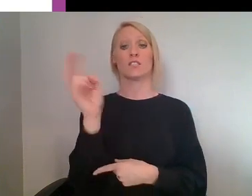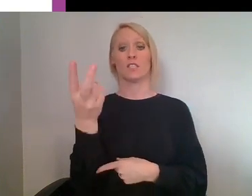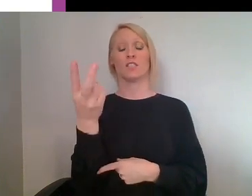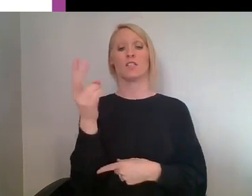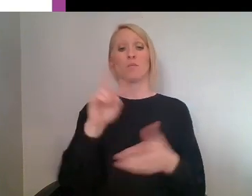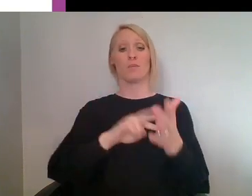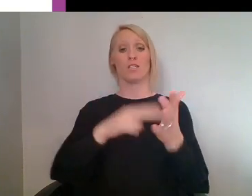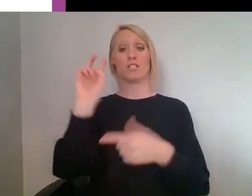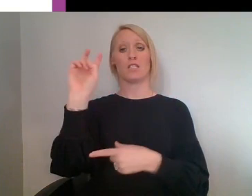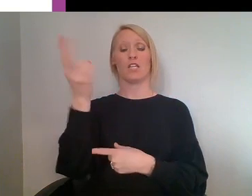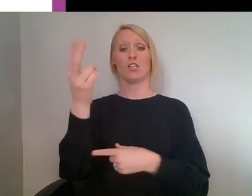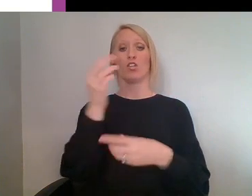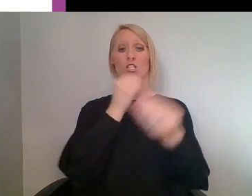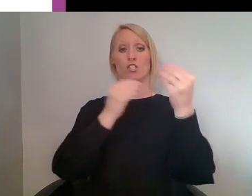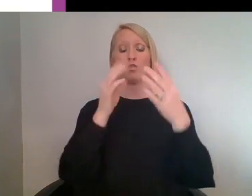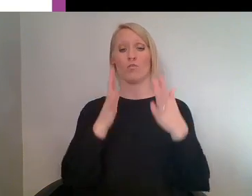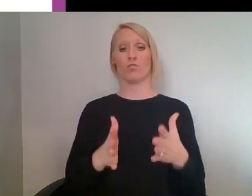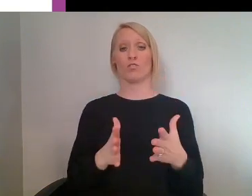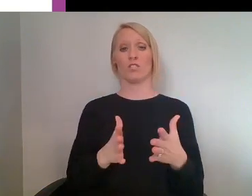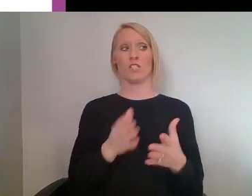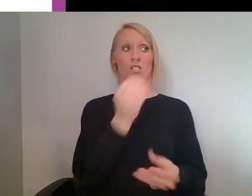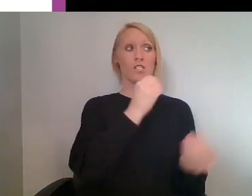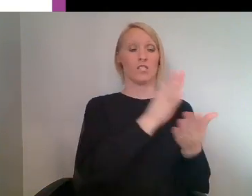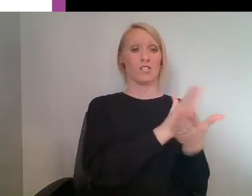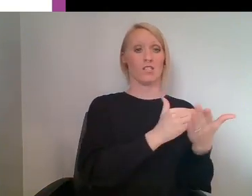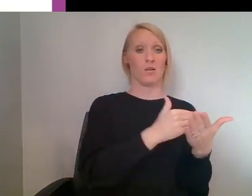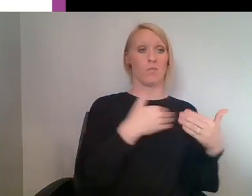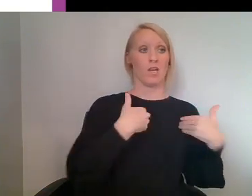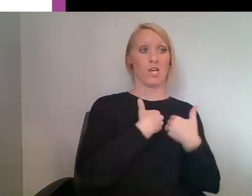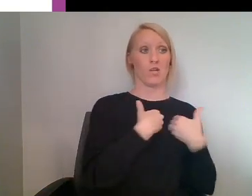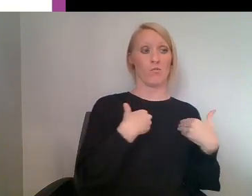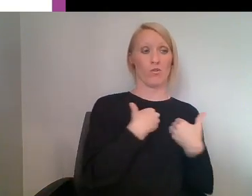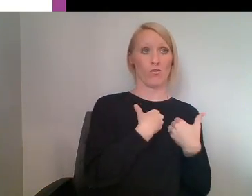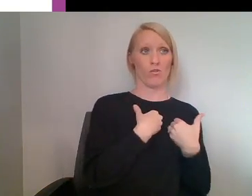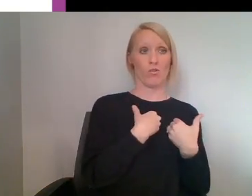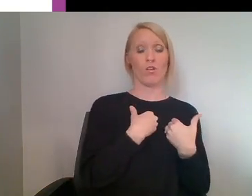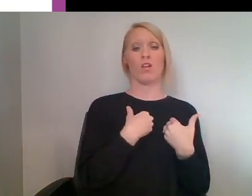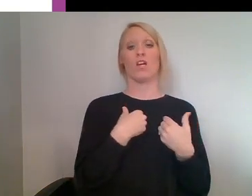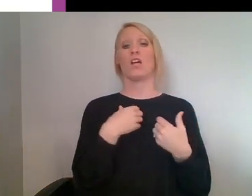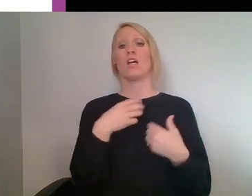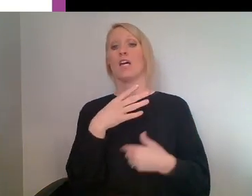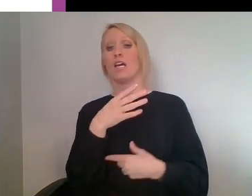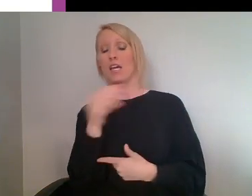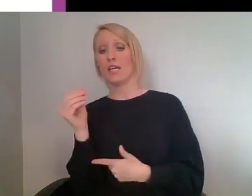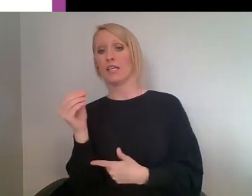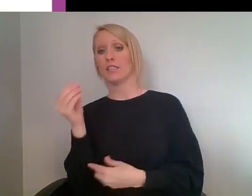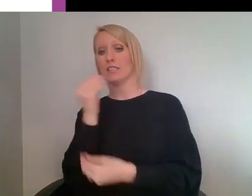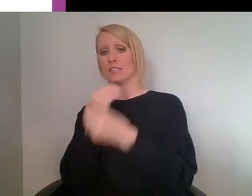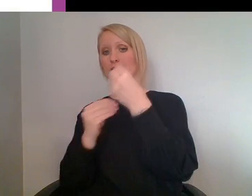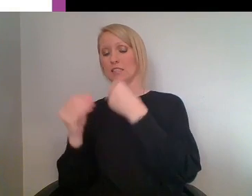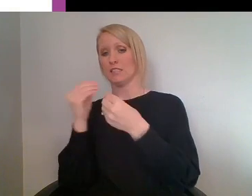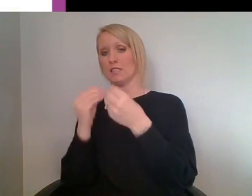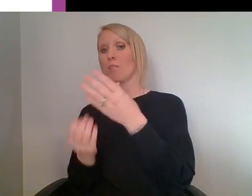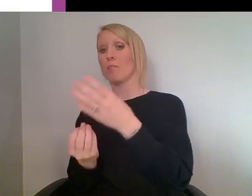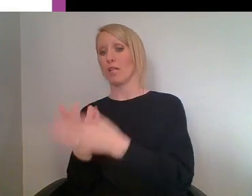they're eating some animal-based foods, right? Carnivore. And they're also eating things like